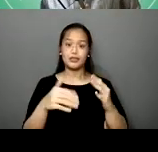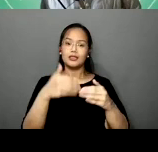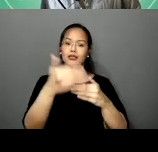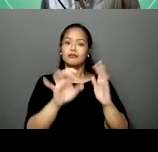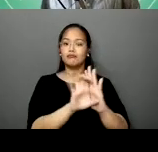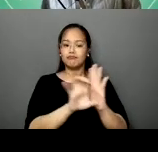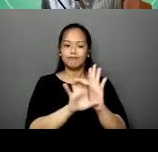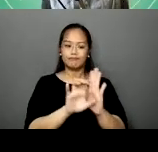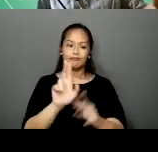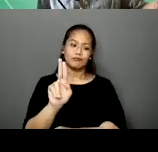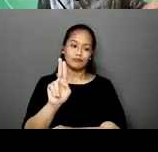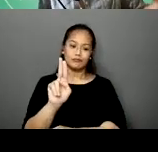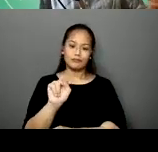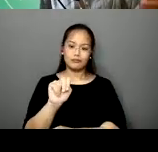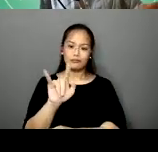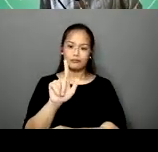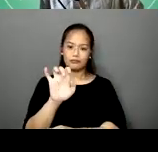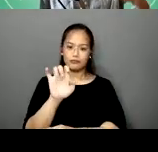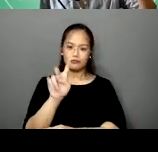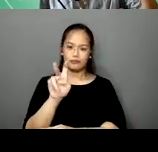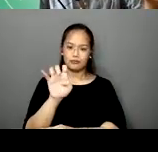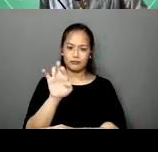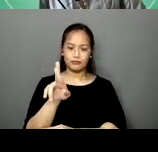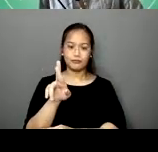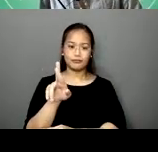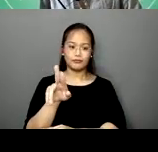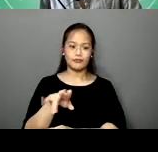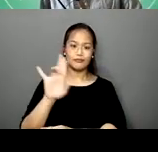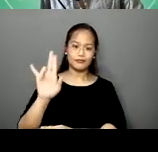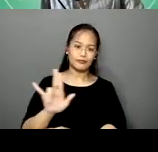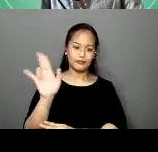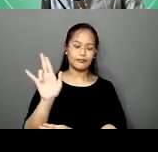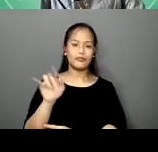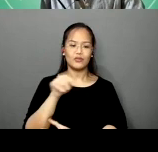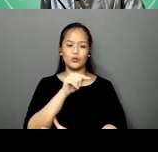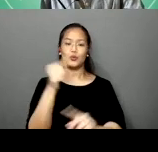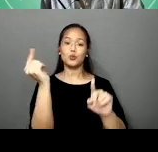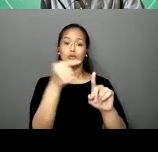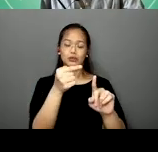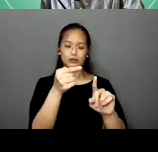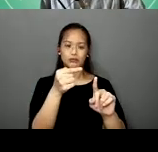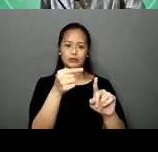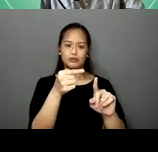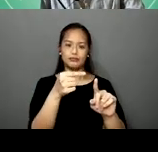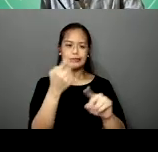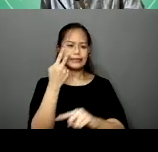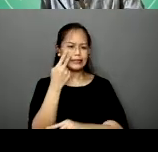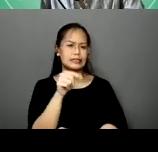Unilever, another brand, is looking towards these objectives that you can actually see on their